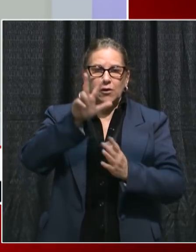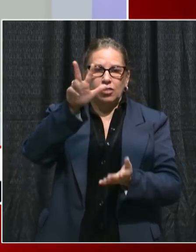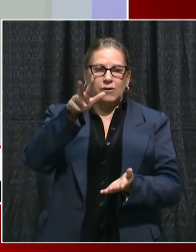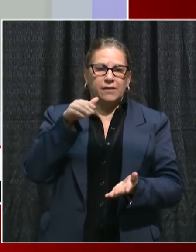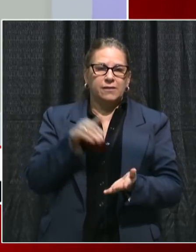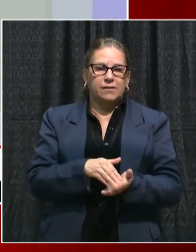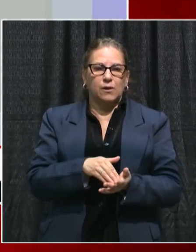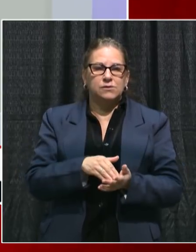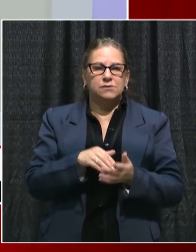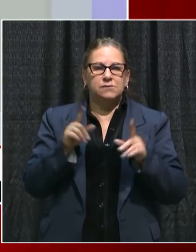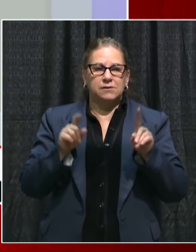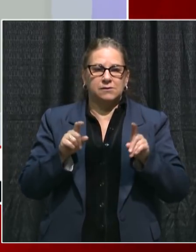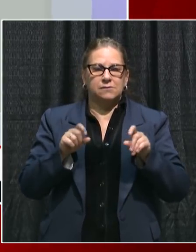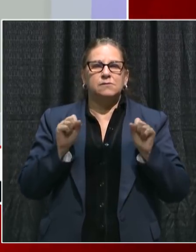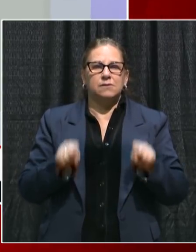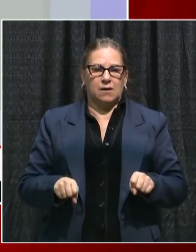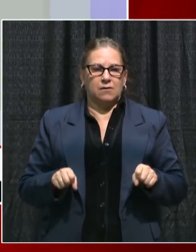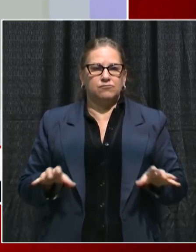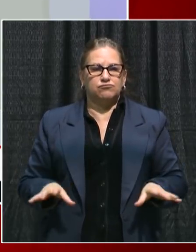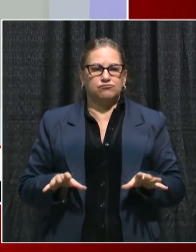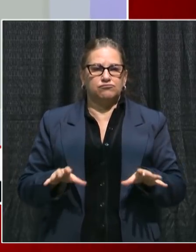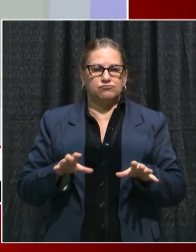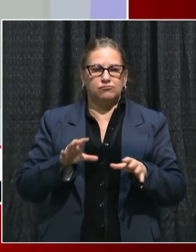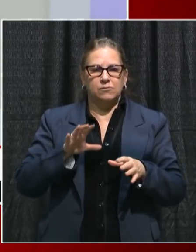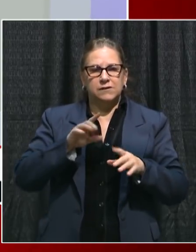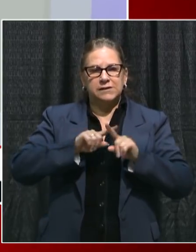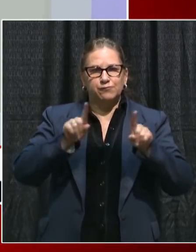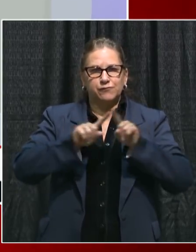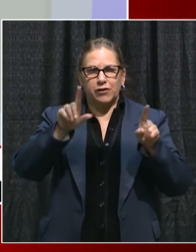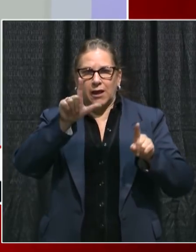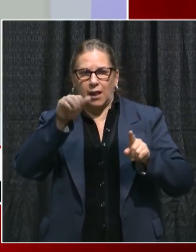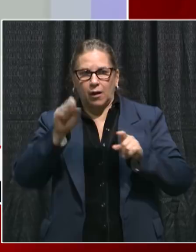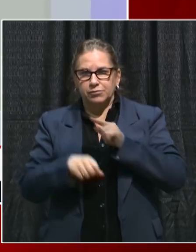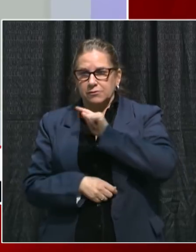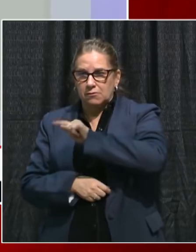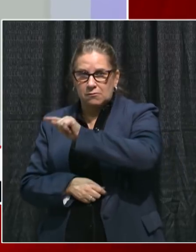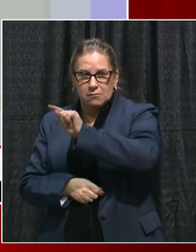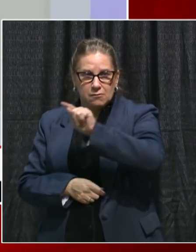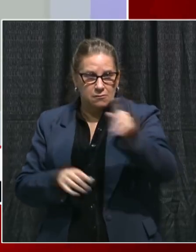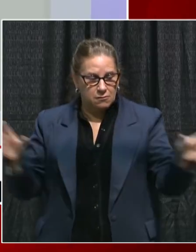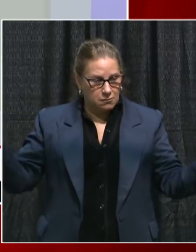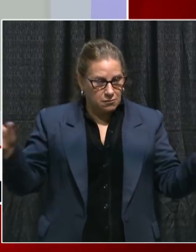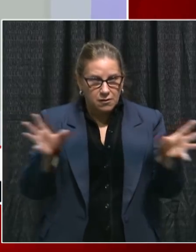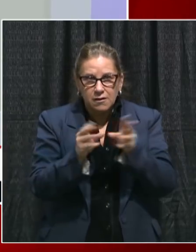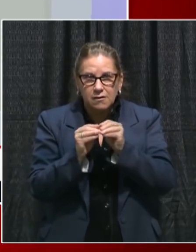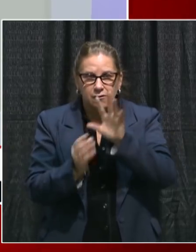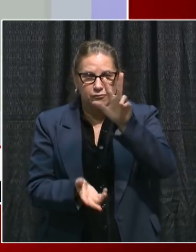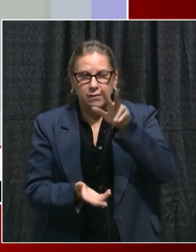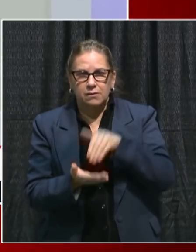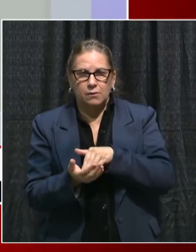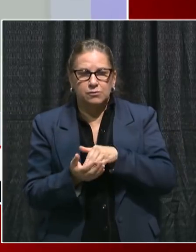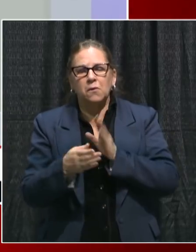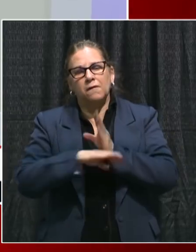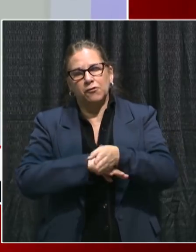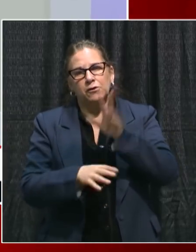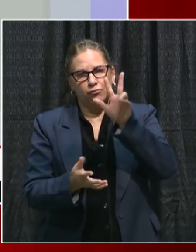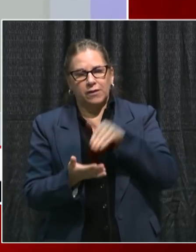be conducted by all the different laboratories that could participate in testing. I will say we had our